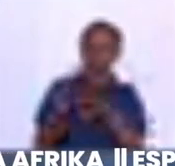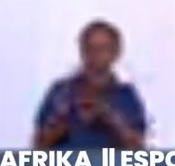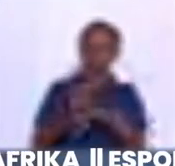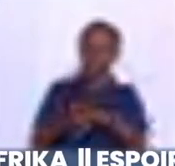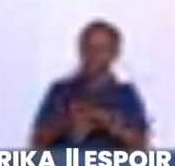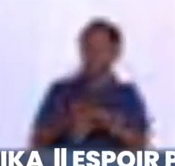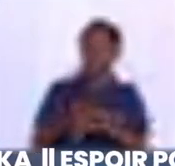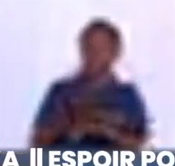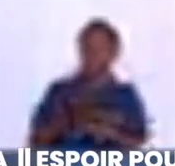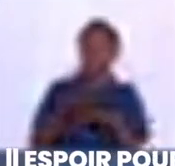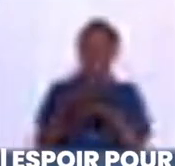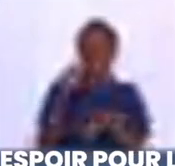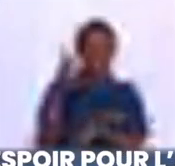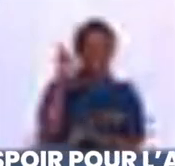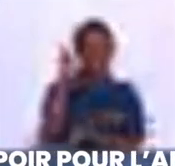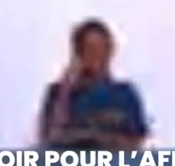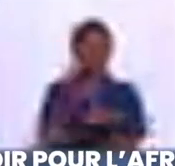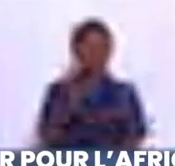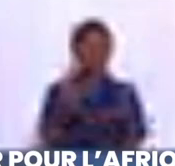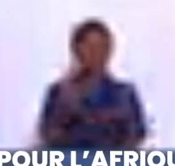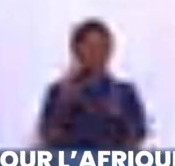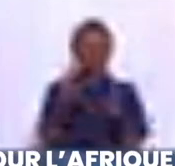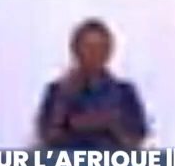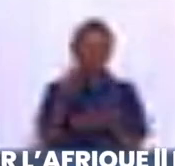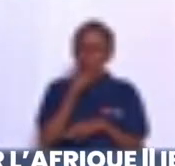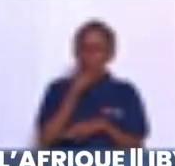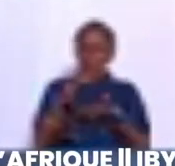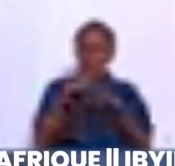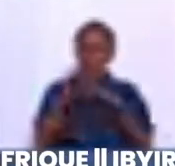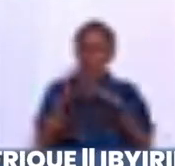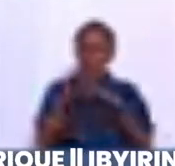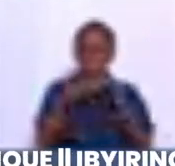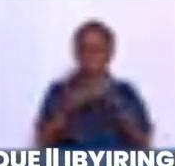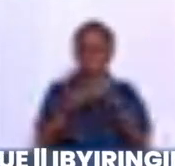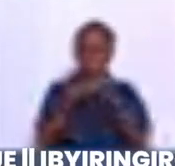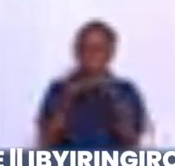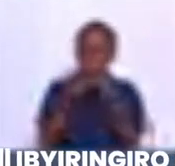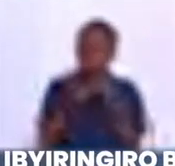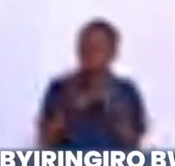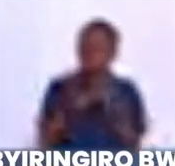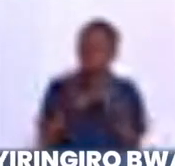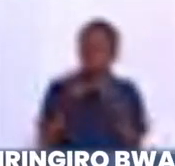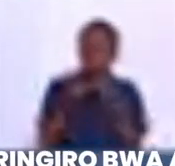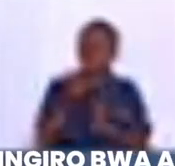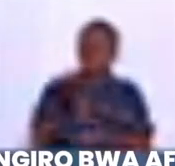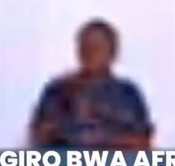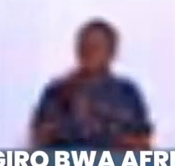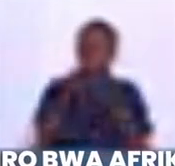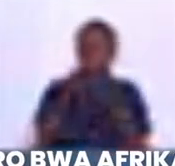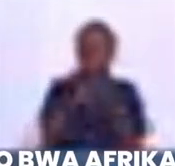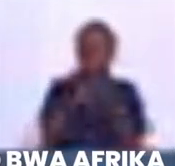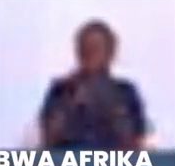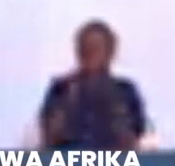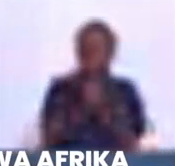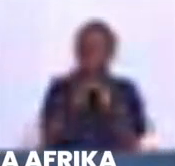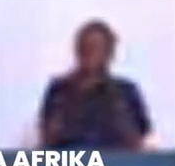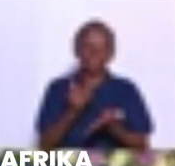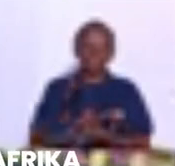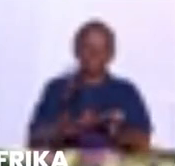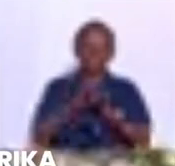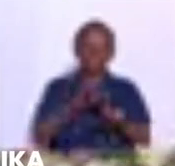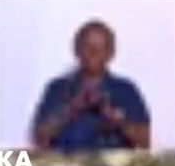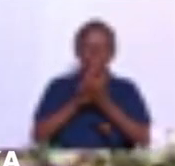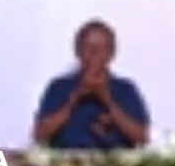to me. Men are created to solve their own problem without any help.